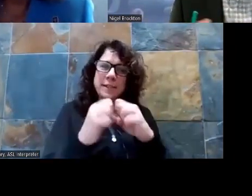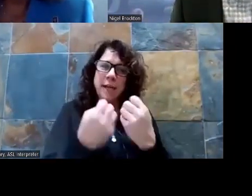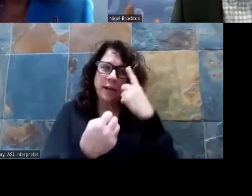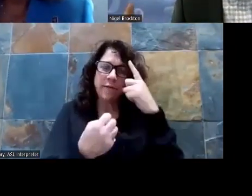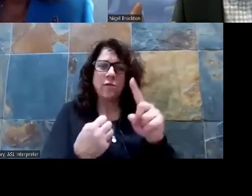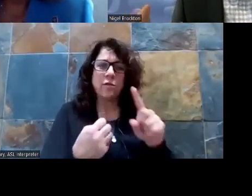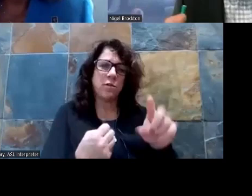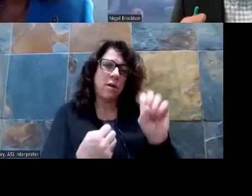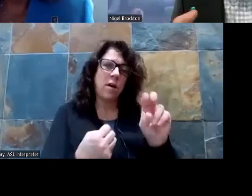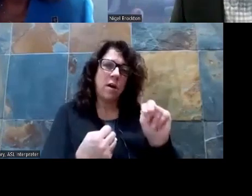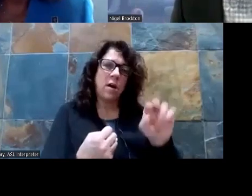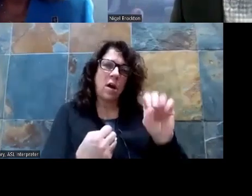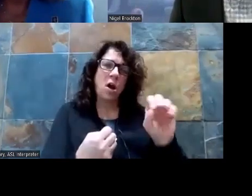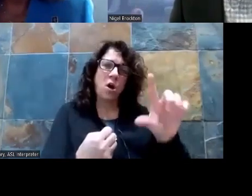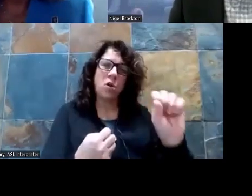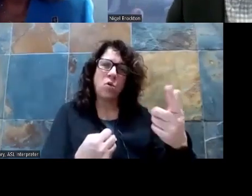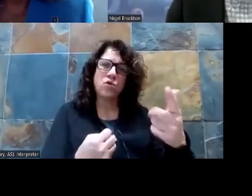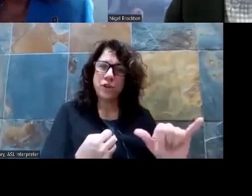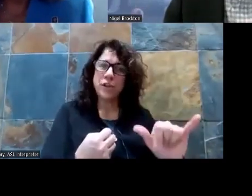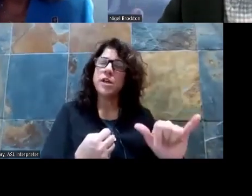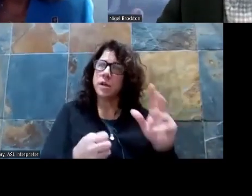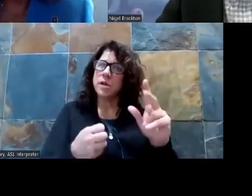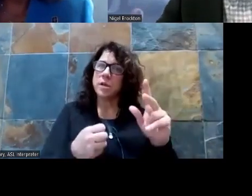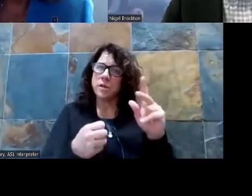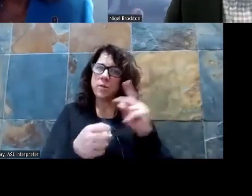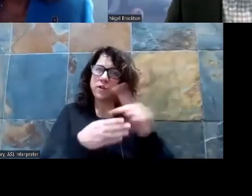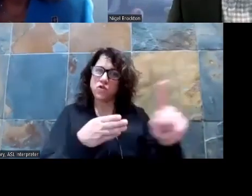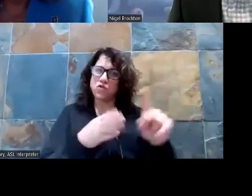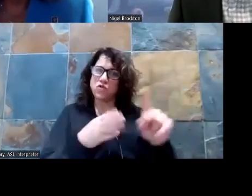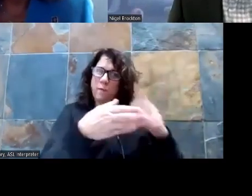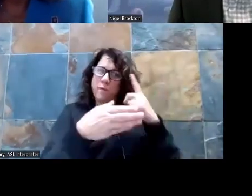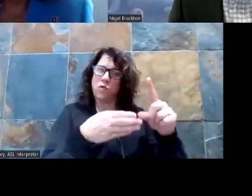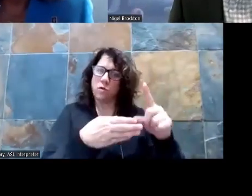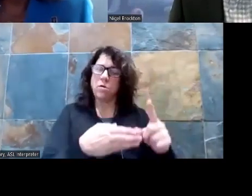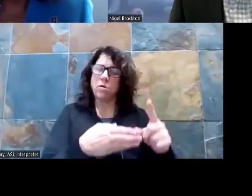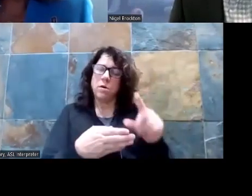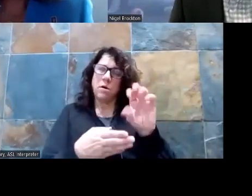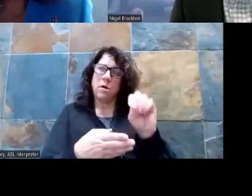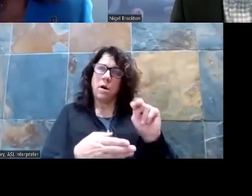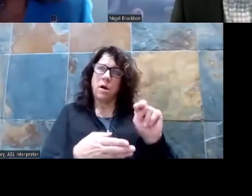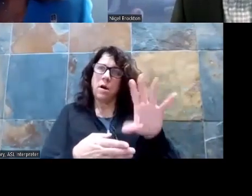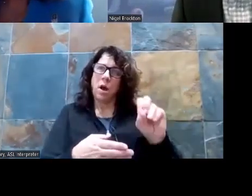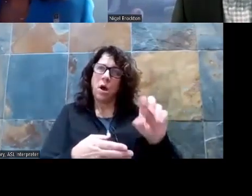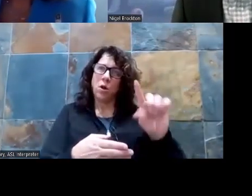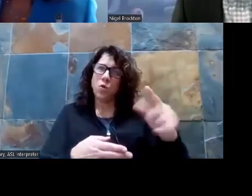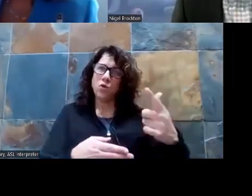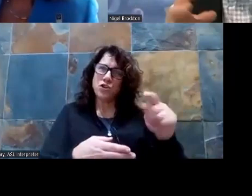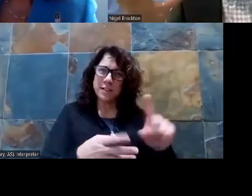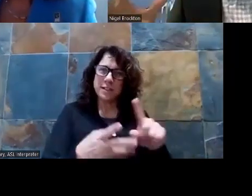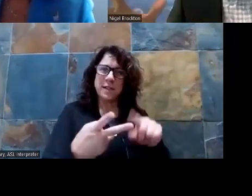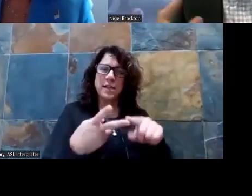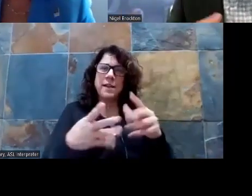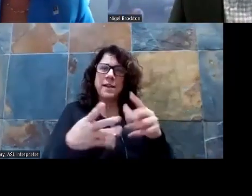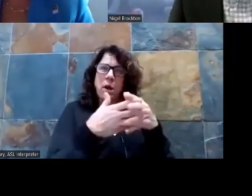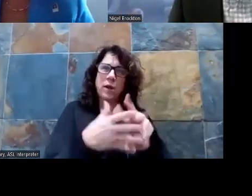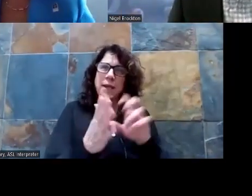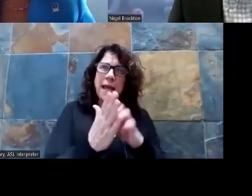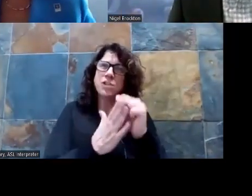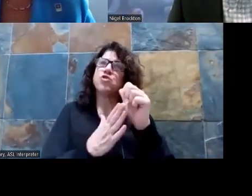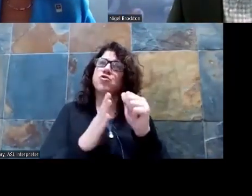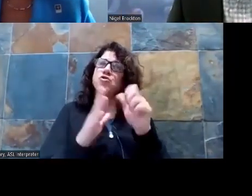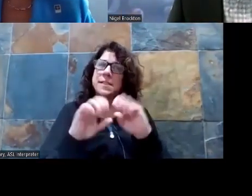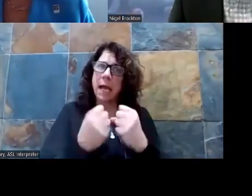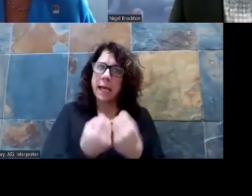Oncology, who are really the professional body for oncologists, the American Cancer Society, who are, you know, one of the